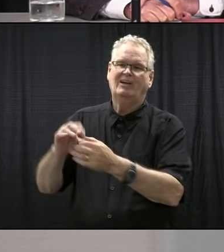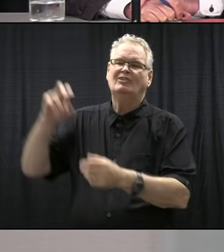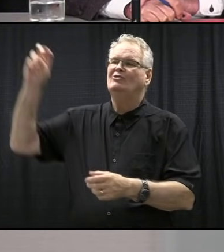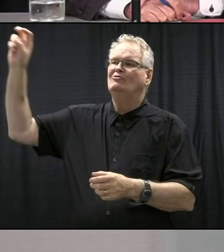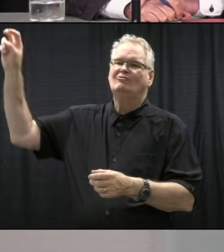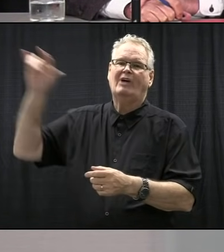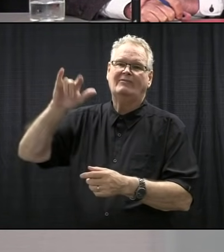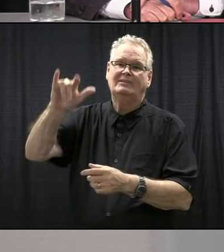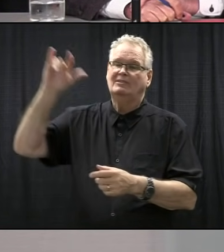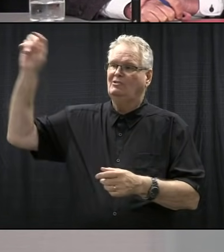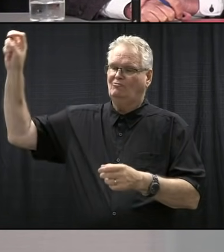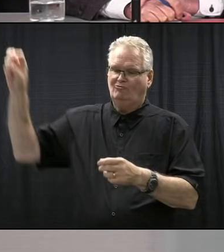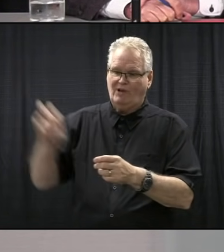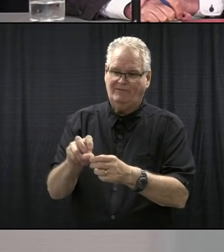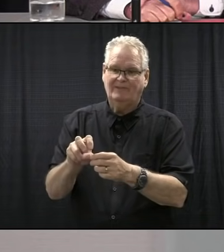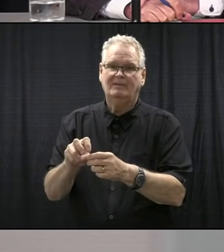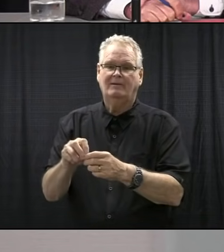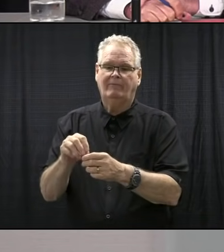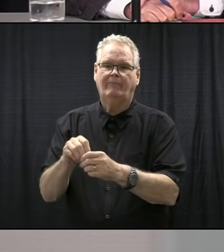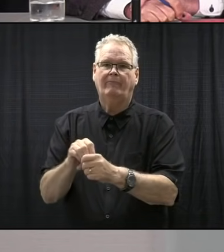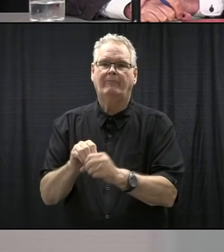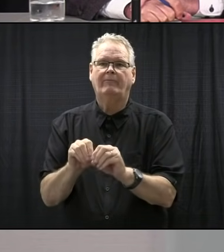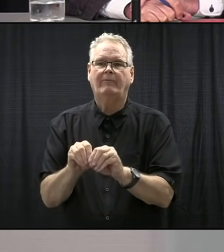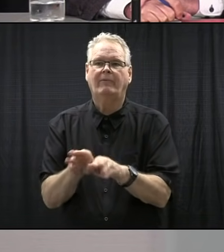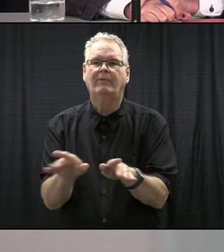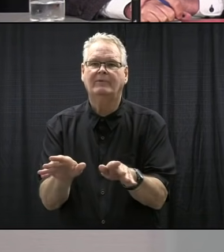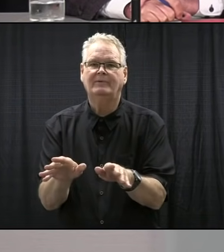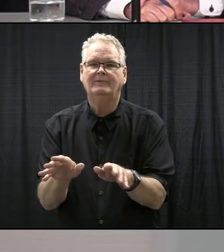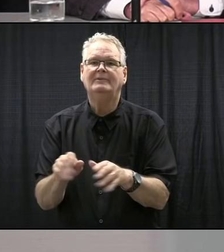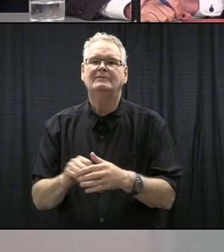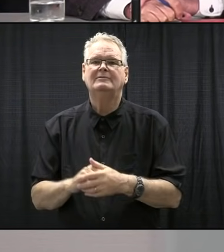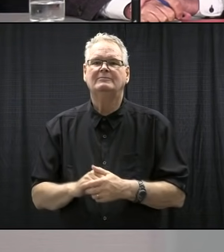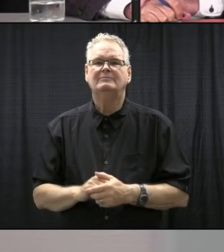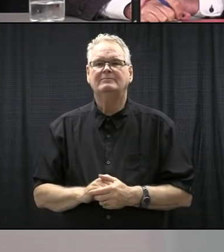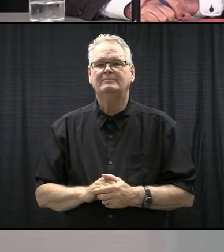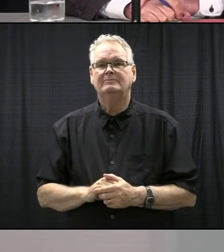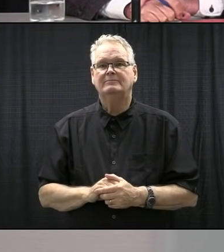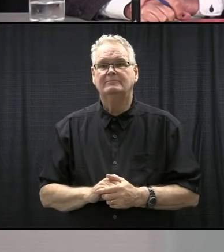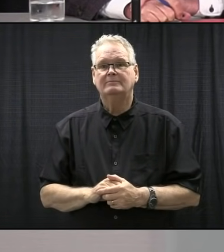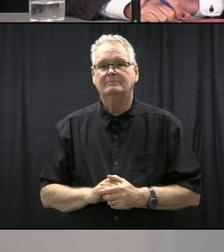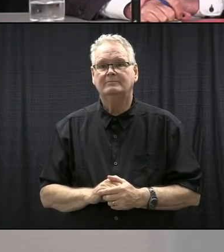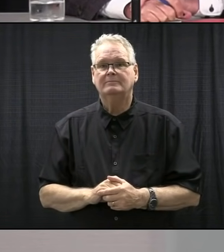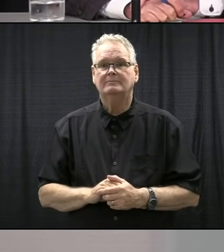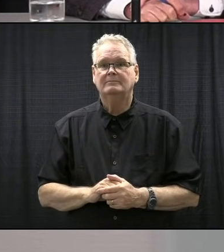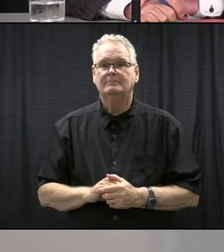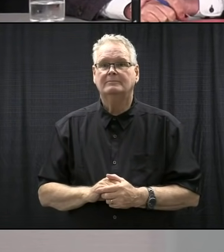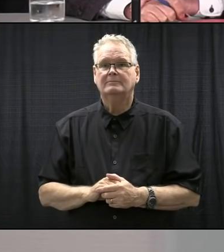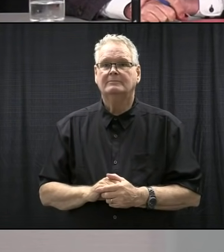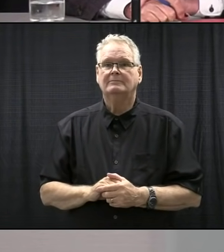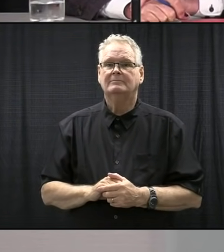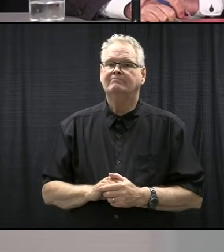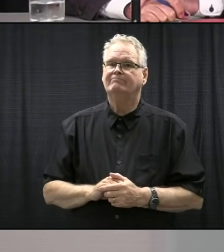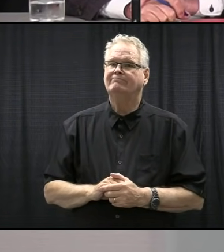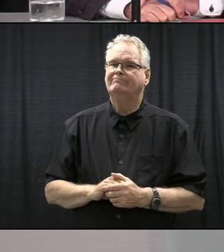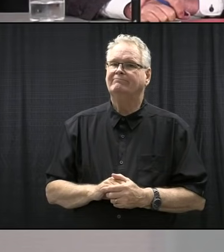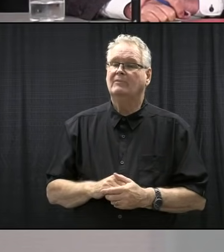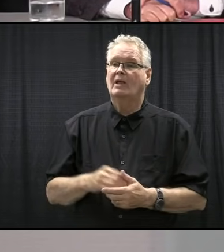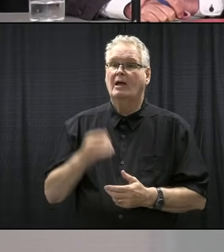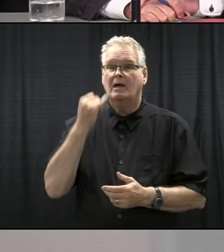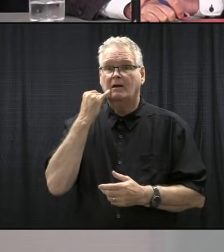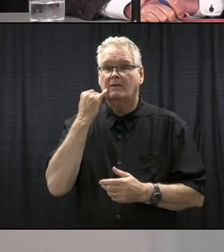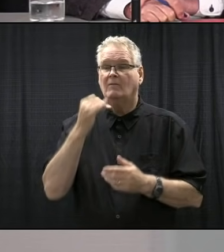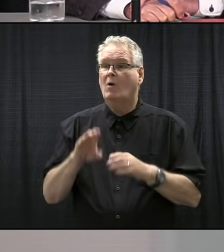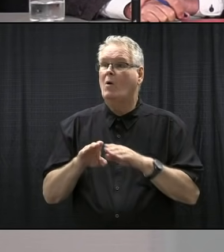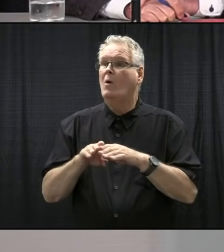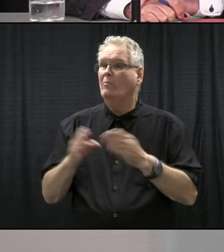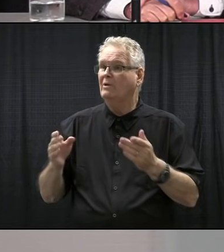not unexpected as we have as we see more travelers coming into the province. Right now we have